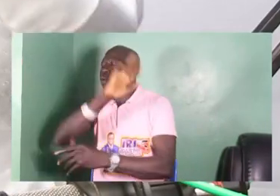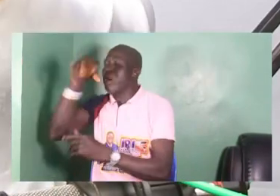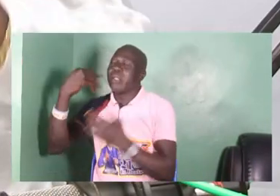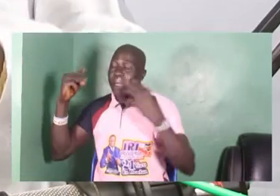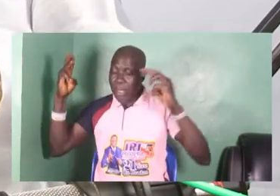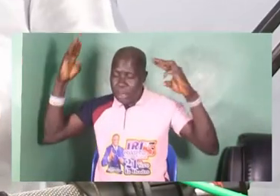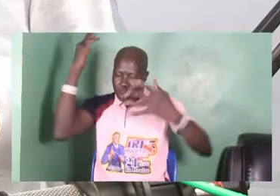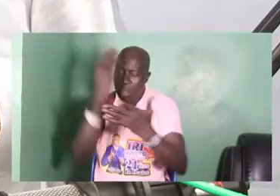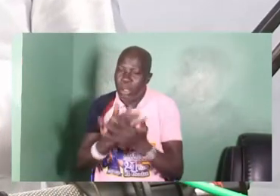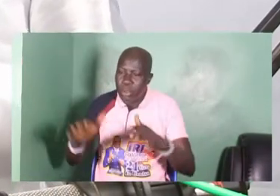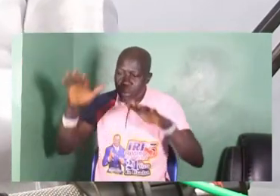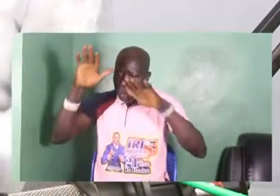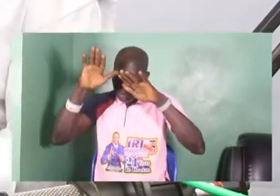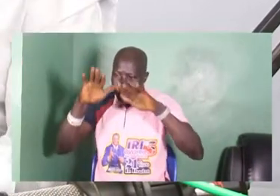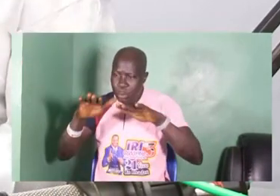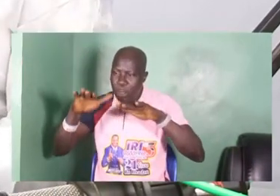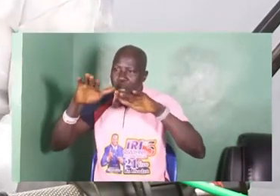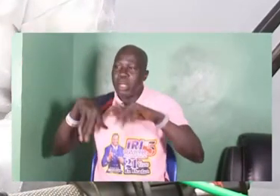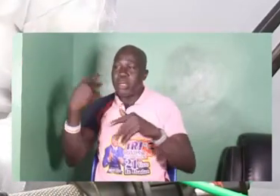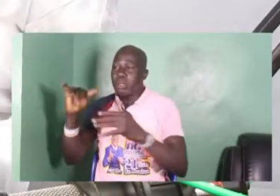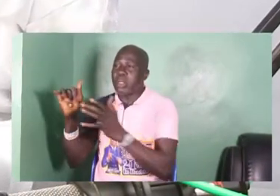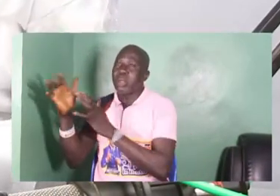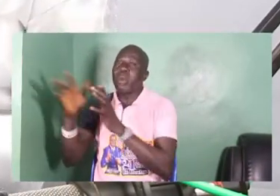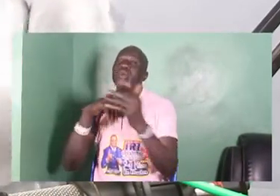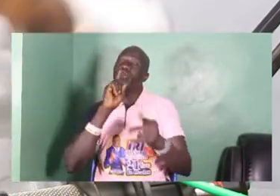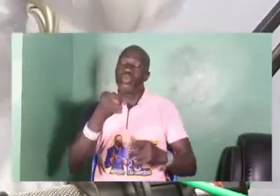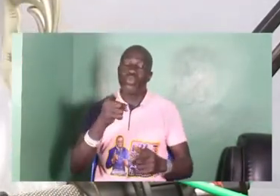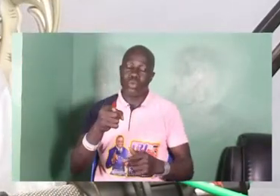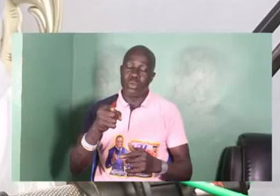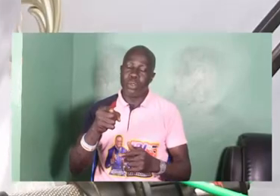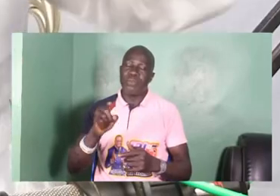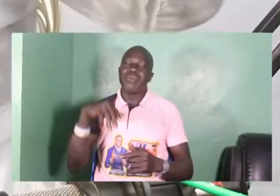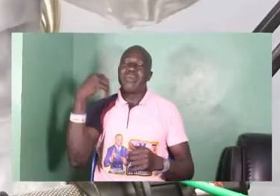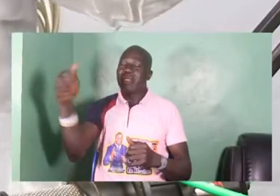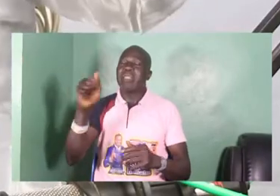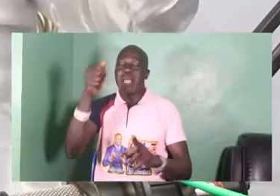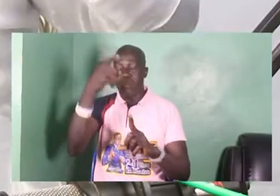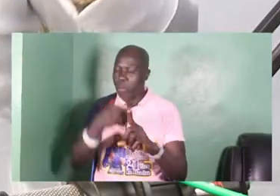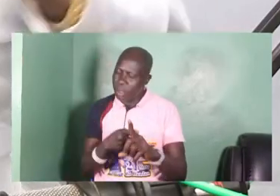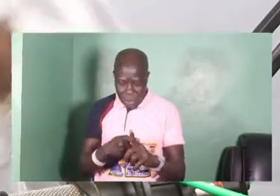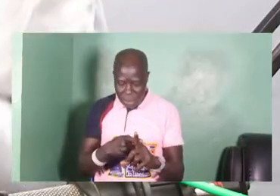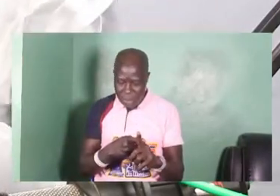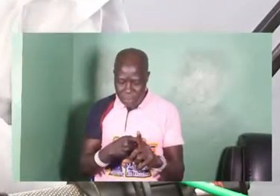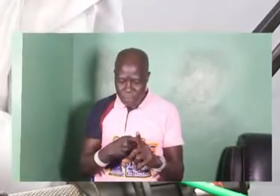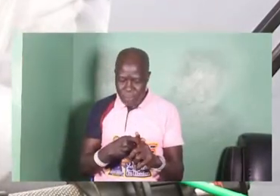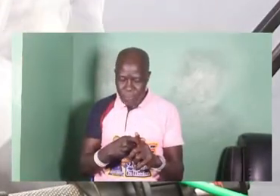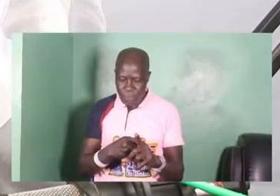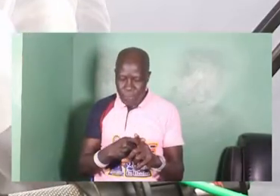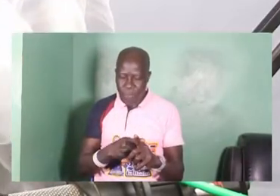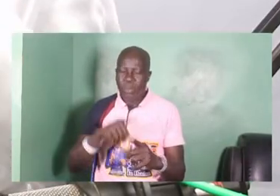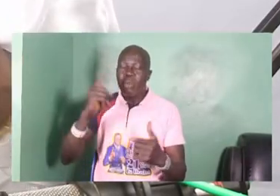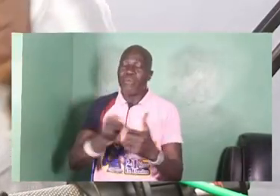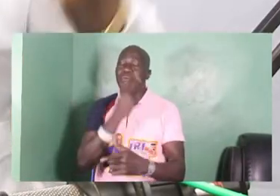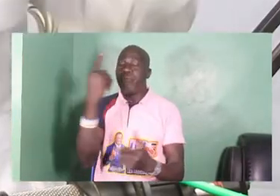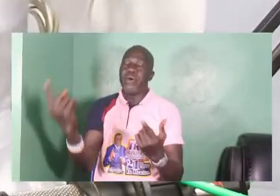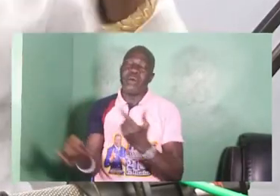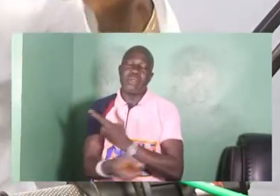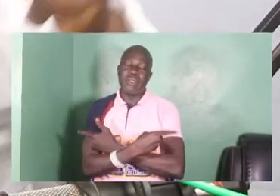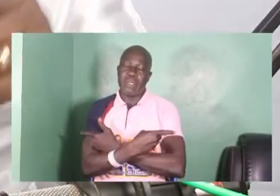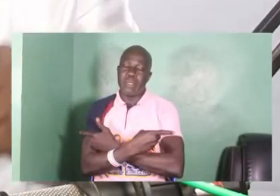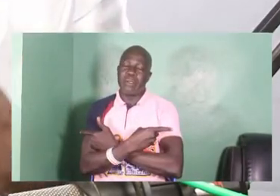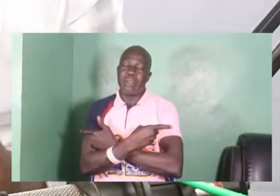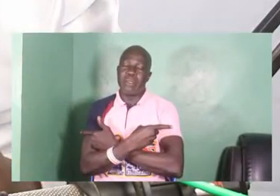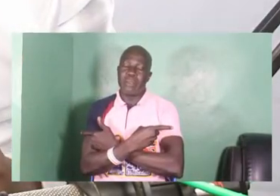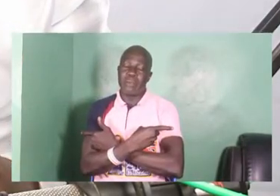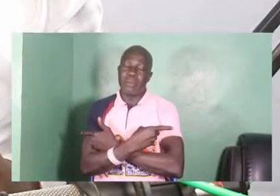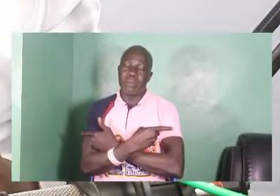rain stops, it begins to decrease. Eh, tabi beli. Ni osu ke wa. Ni osu ke wa. Yes. Ni ojo ki ni osu. On the one.